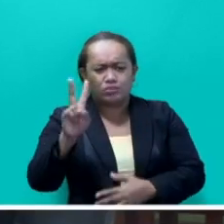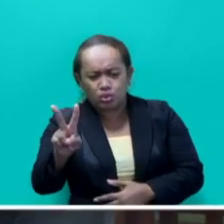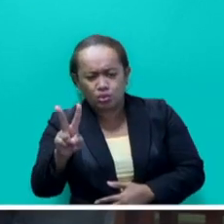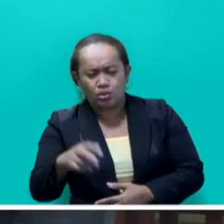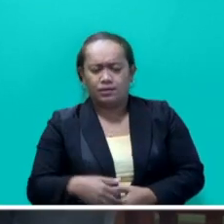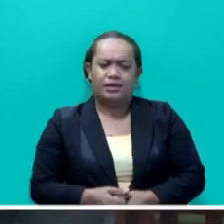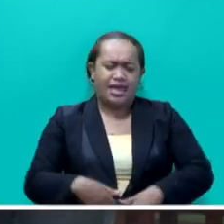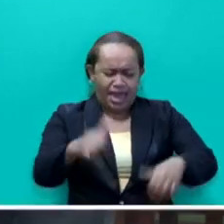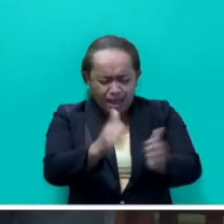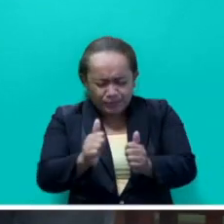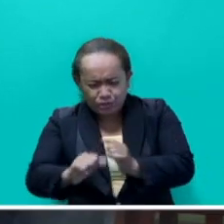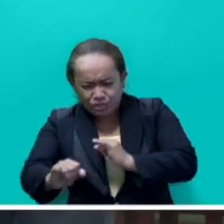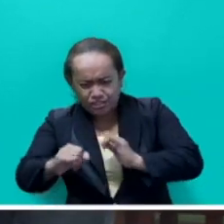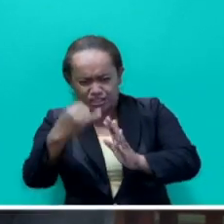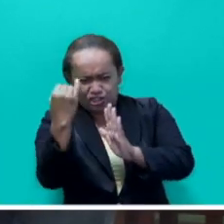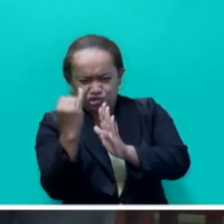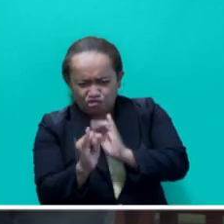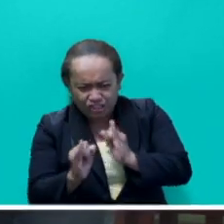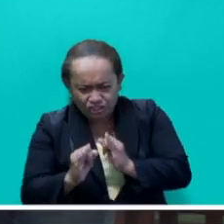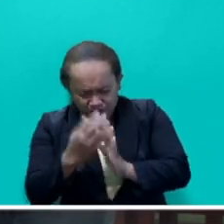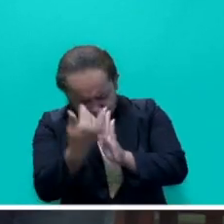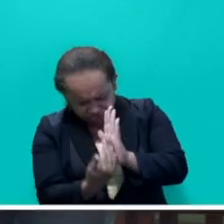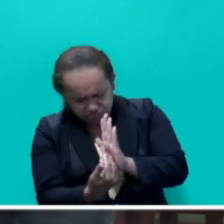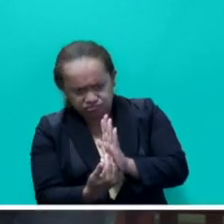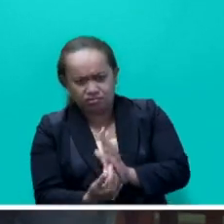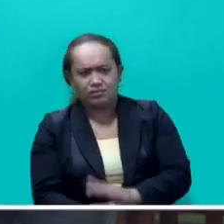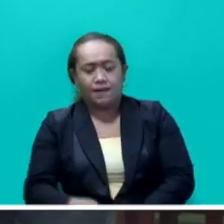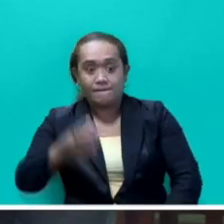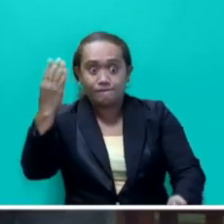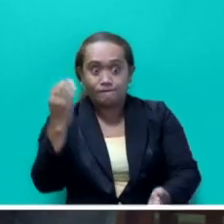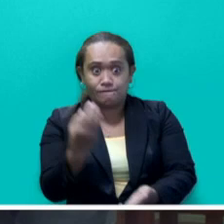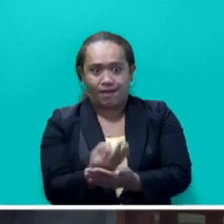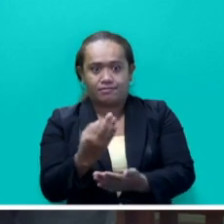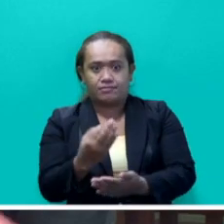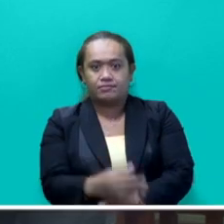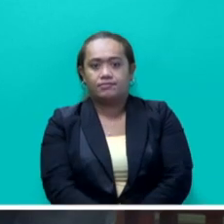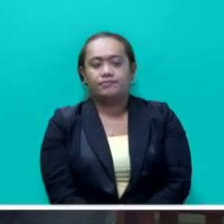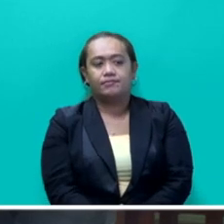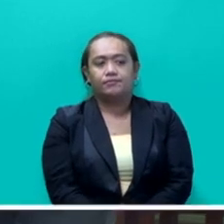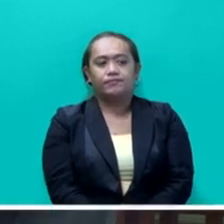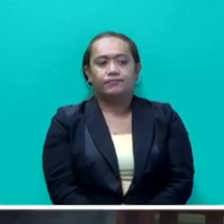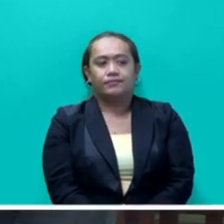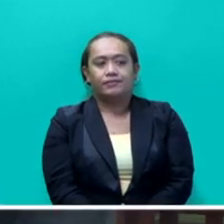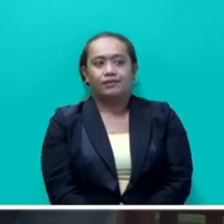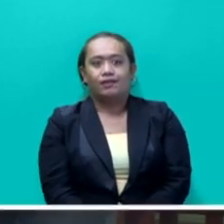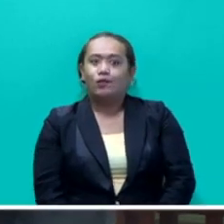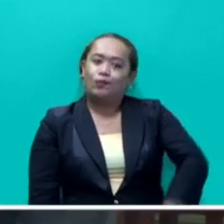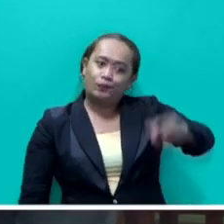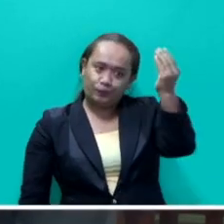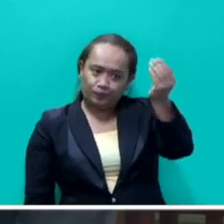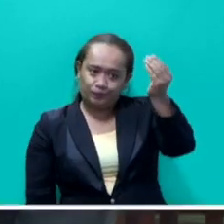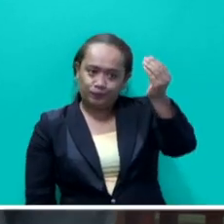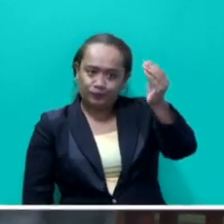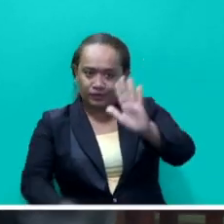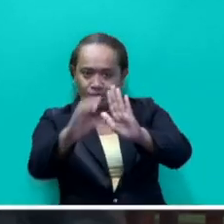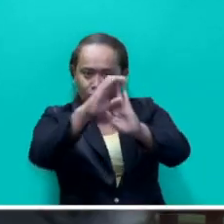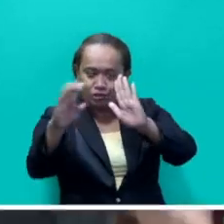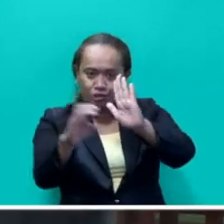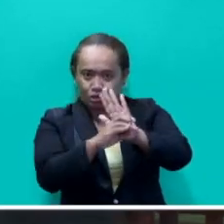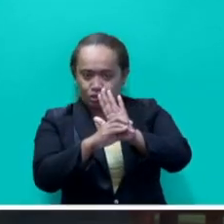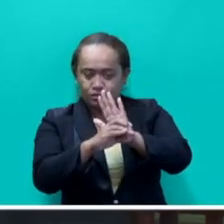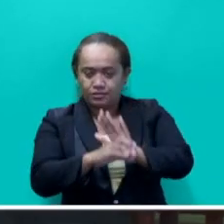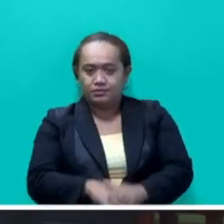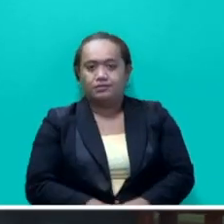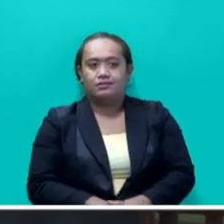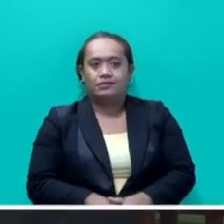admin instructions, because you need to go down to the facts. The Constitution is the mother law,